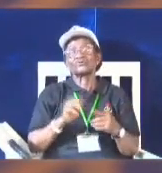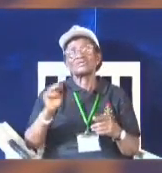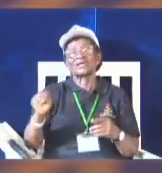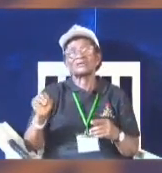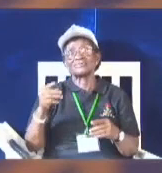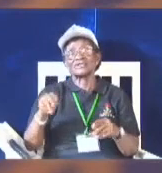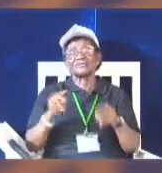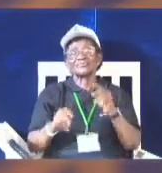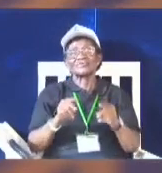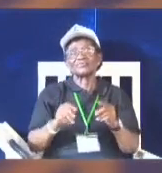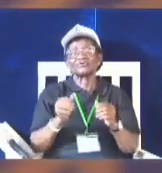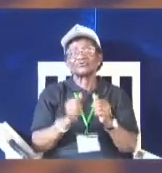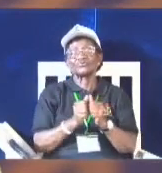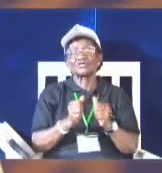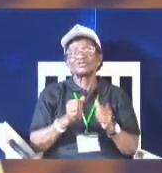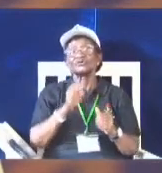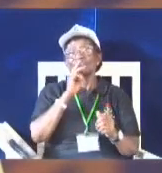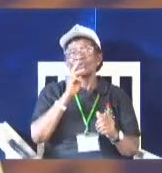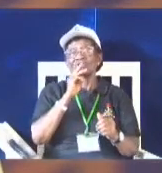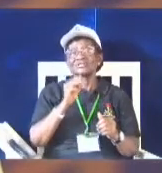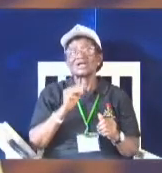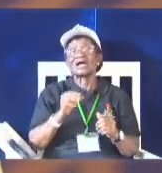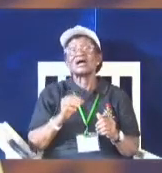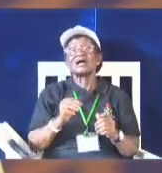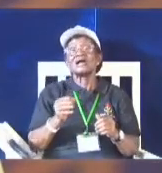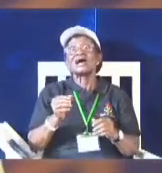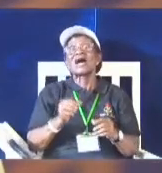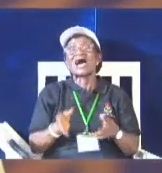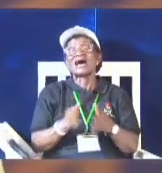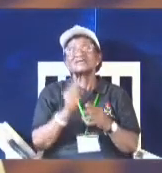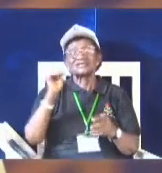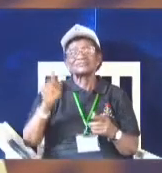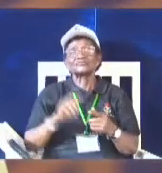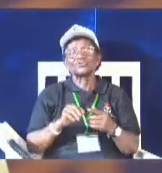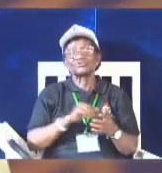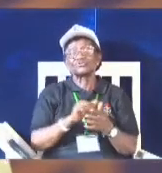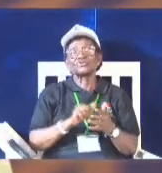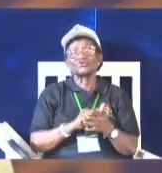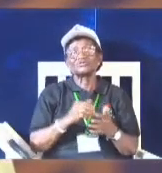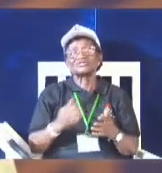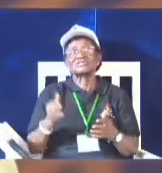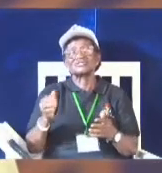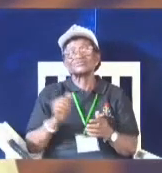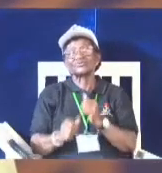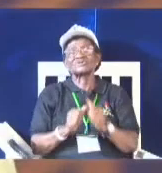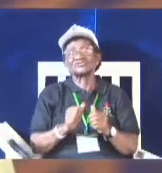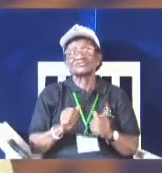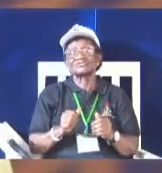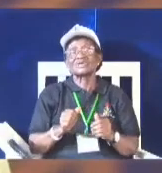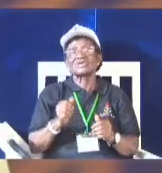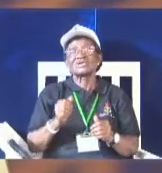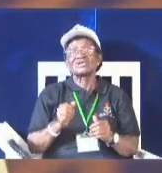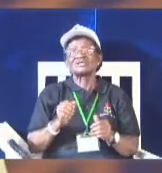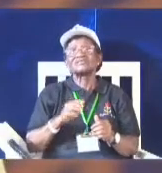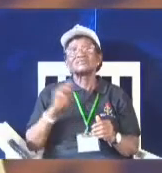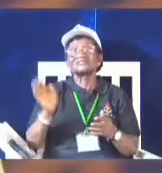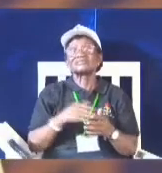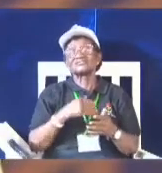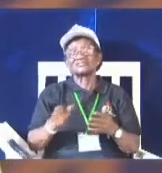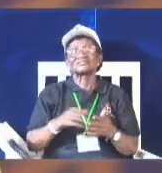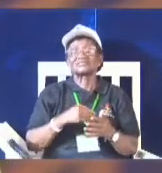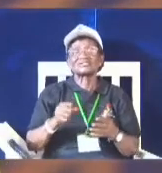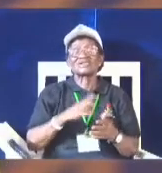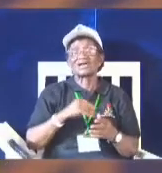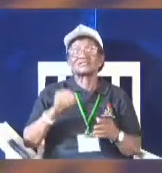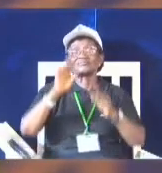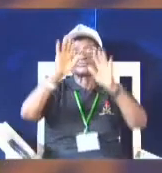And the people with one accord gave heed unto those things which Philip spake, hearing and seeing the